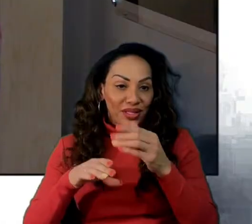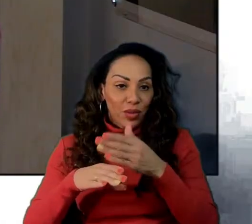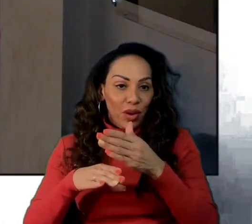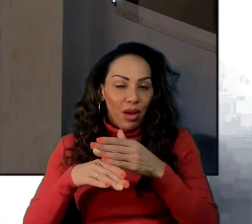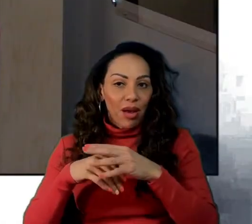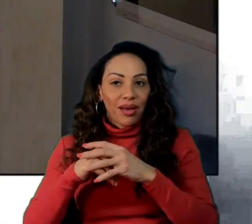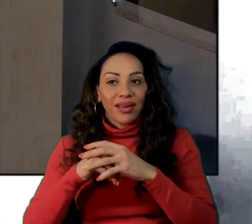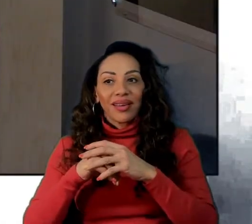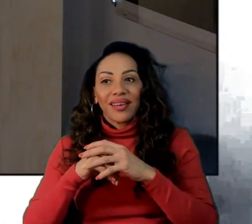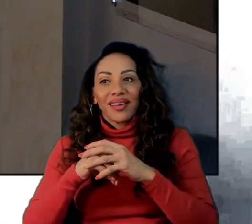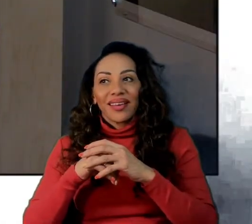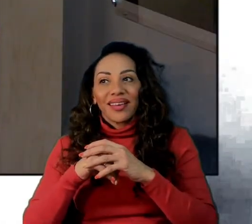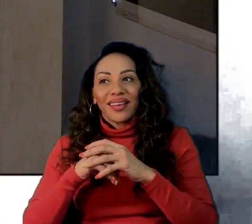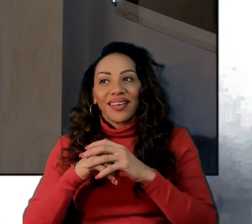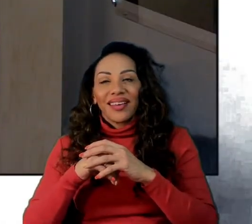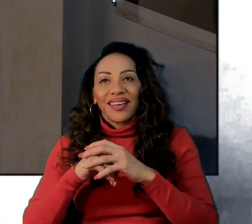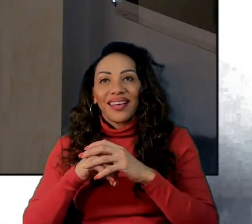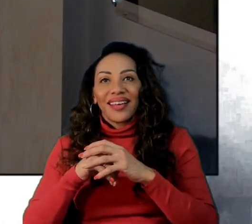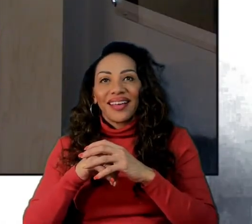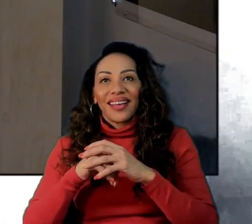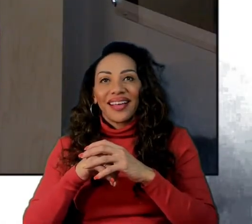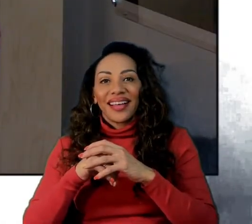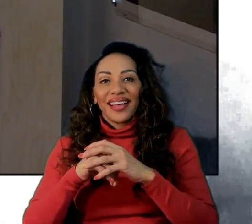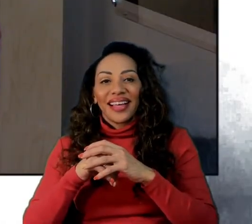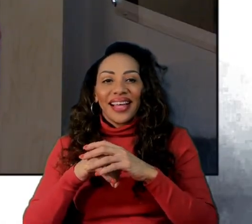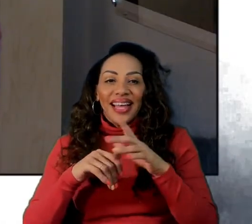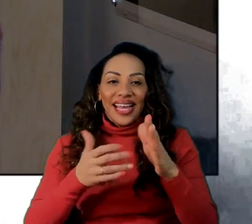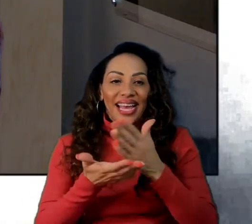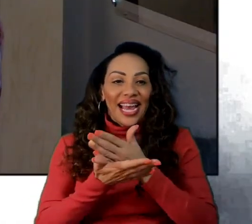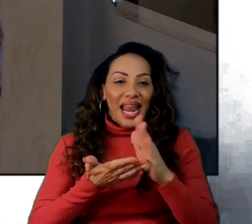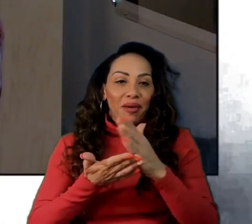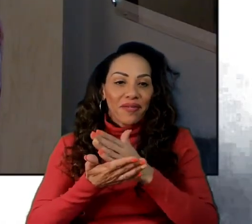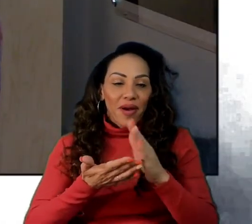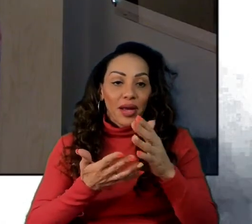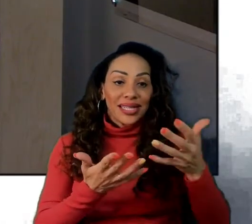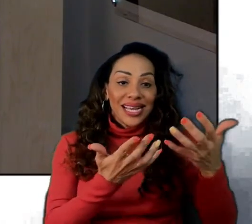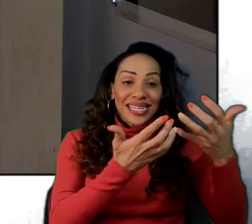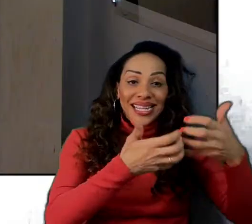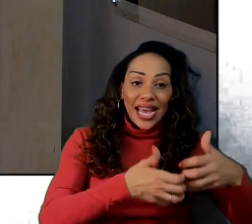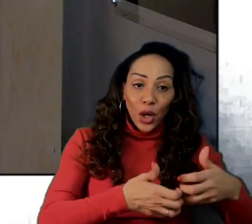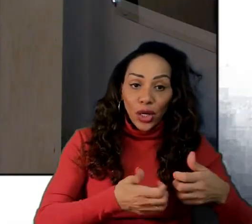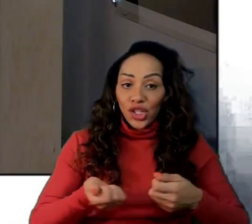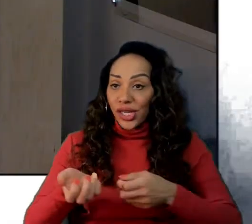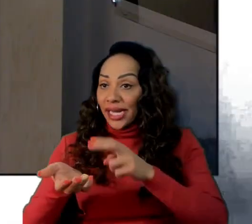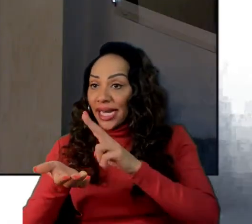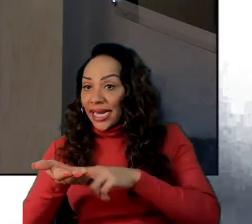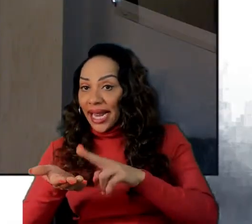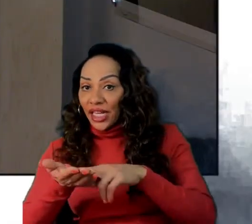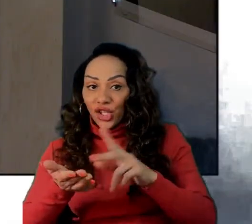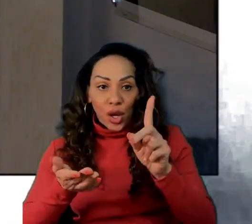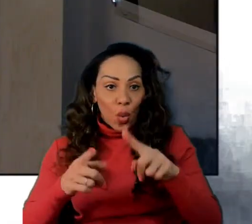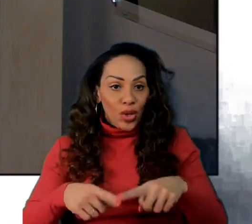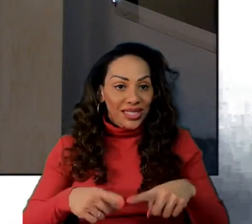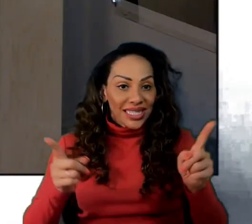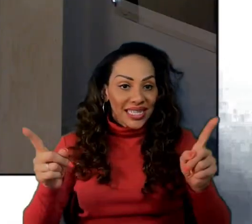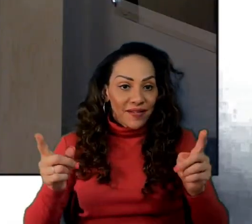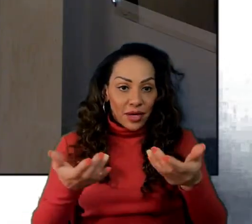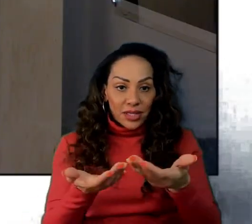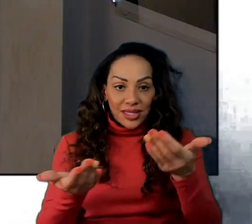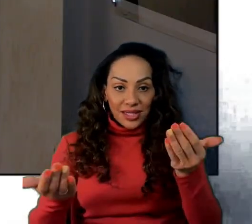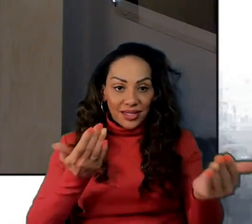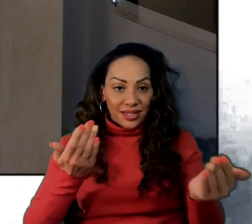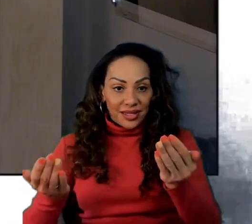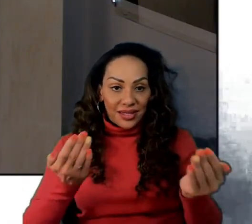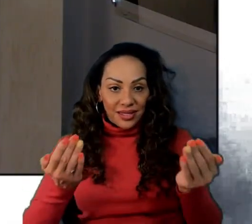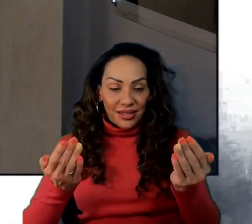of those distinctions between what technology is and what nature is, and the fact that actually all of our